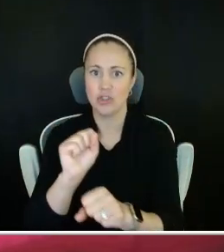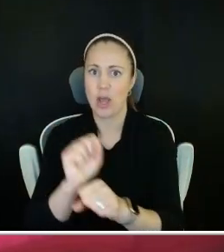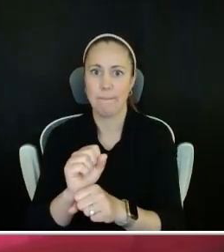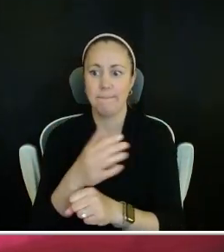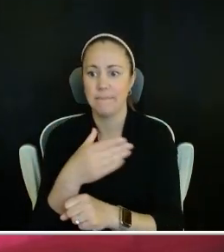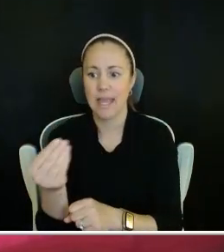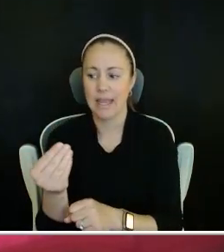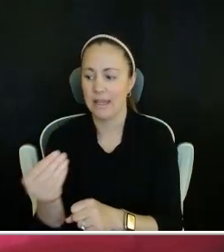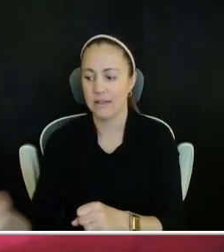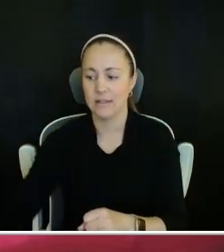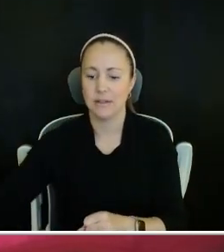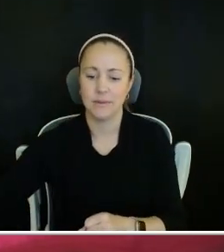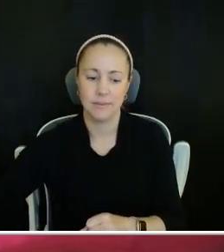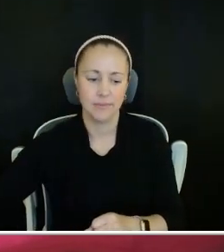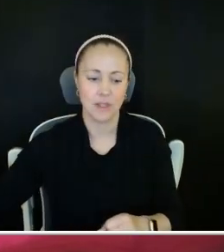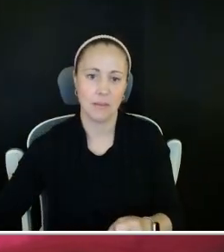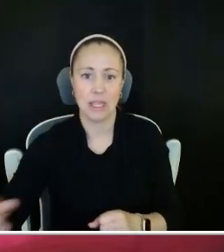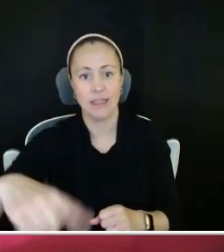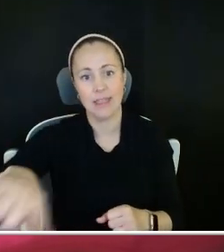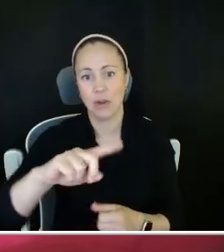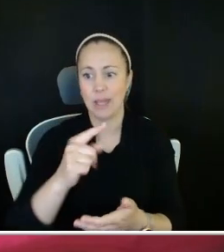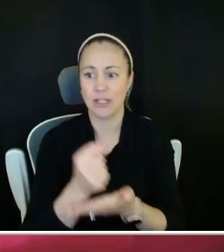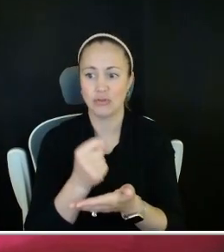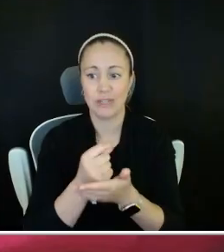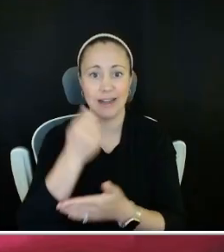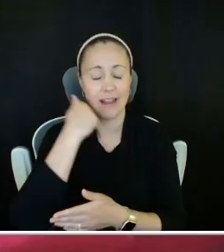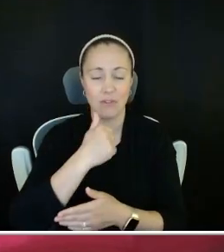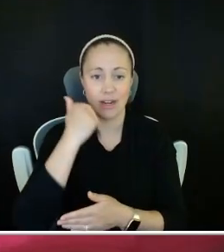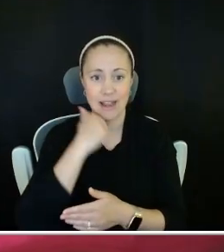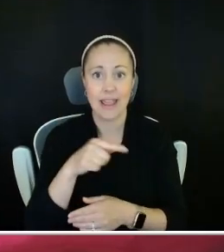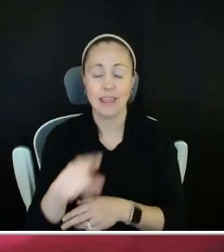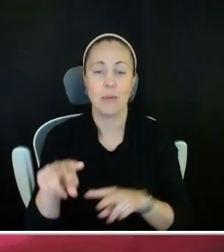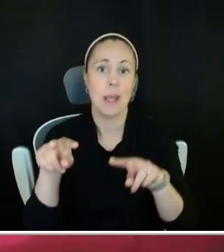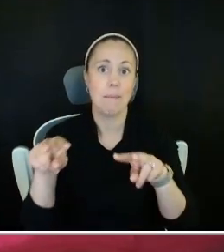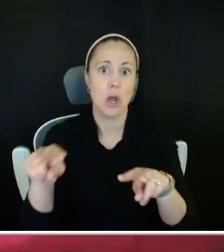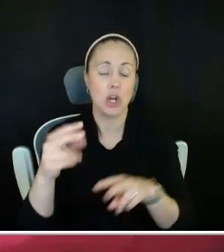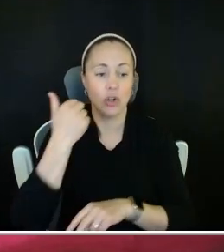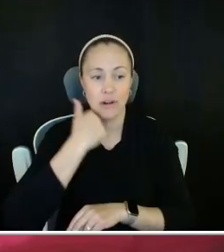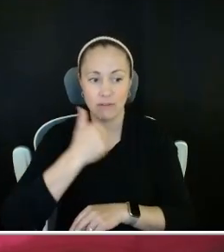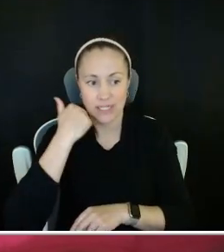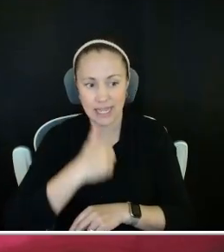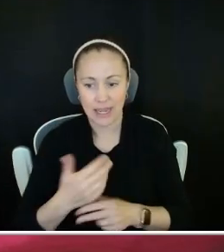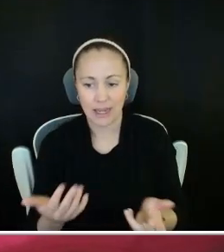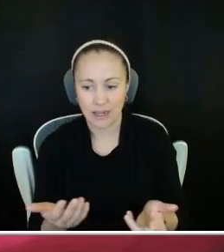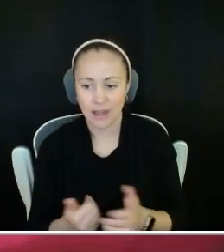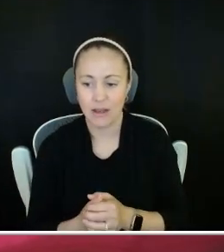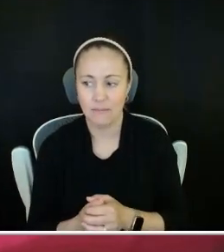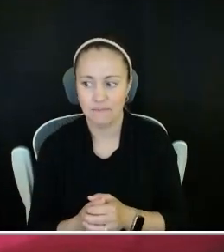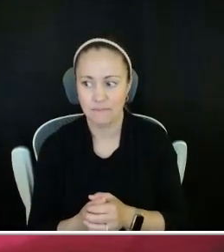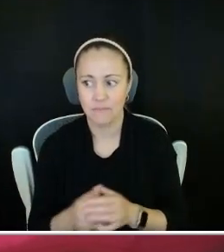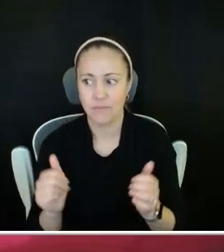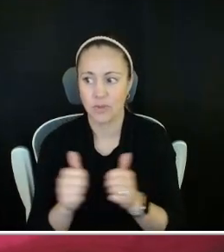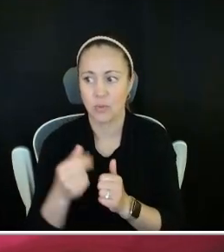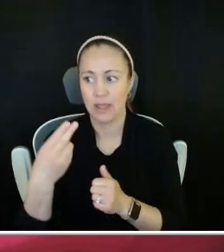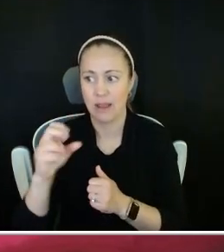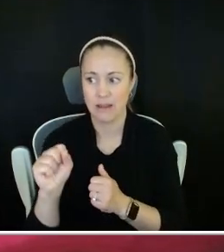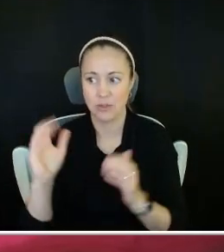and they're being treated every day. They're being monitored every day. Whereas in the high school